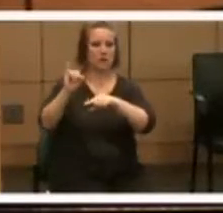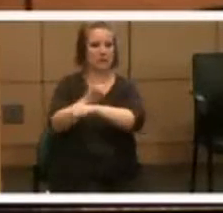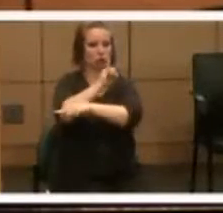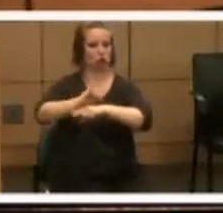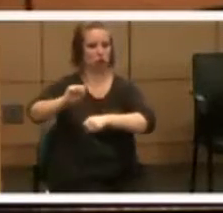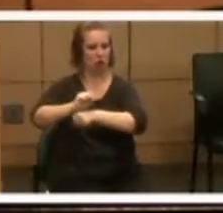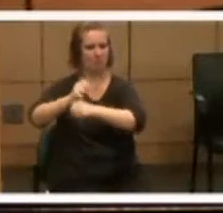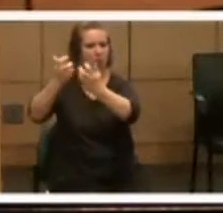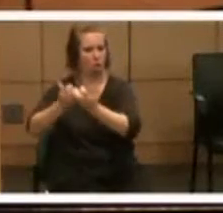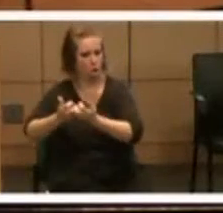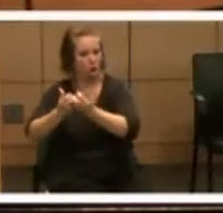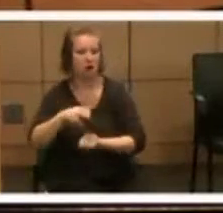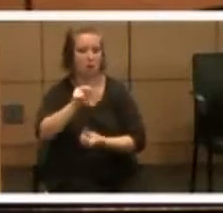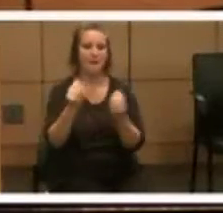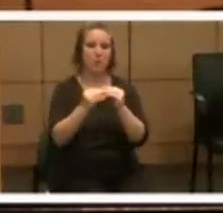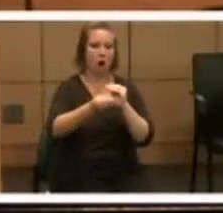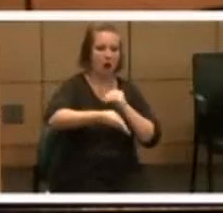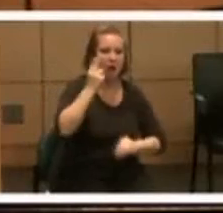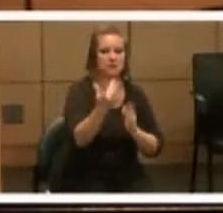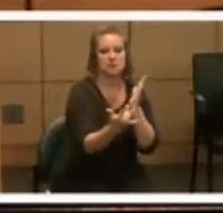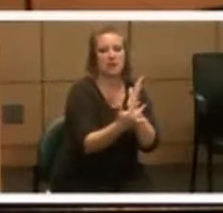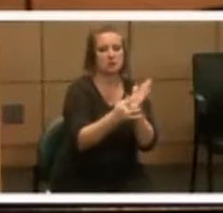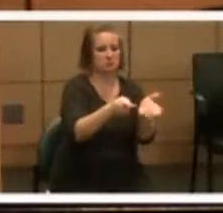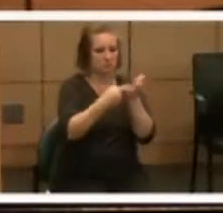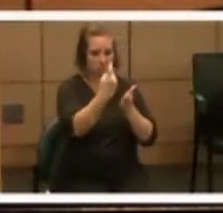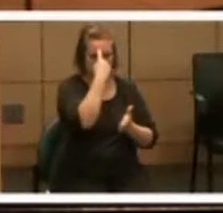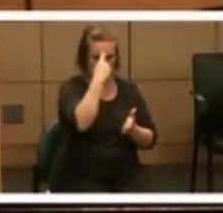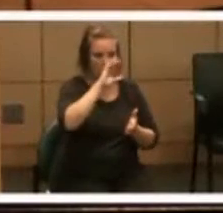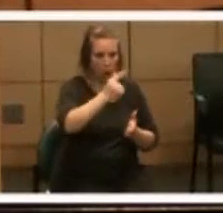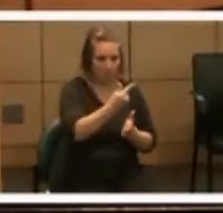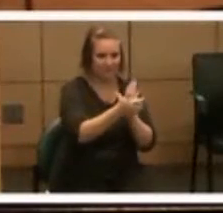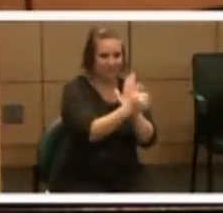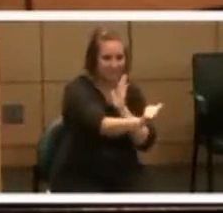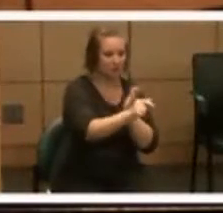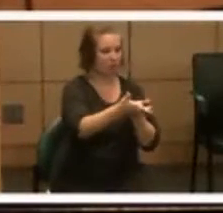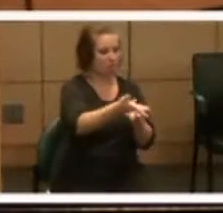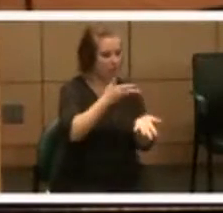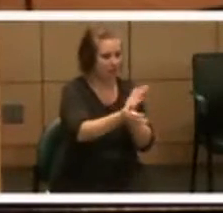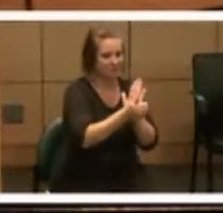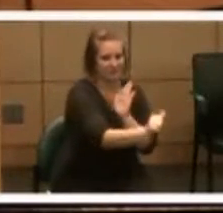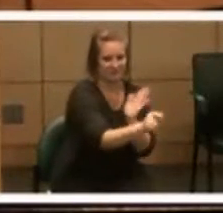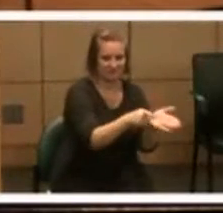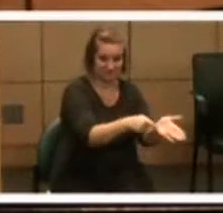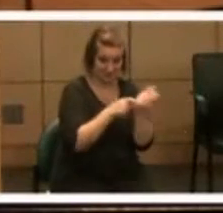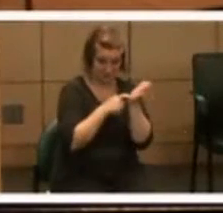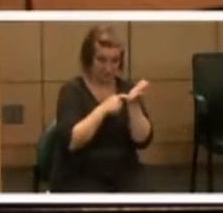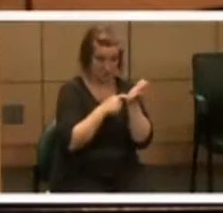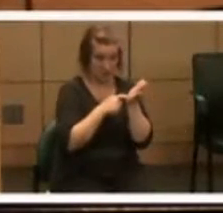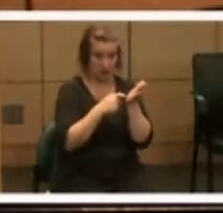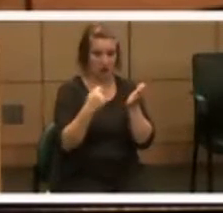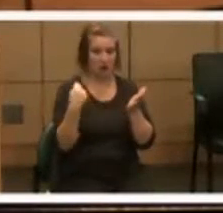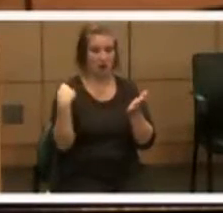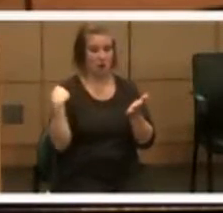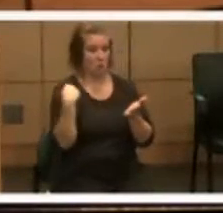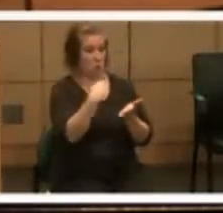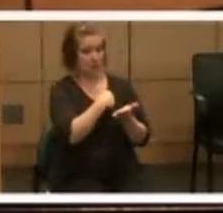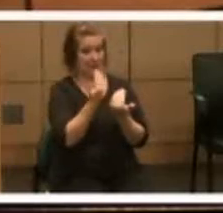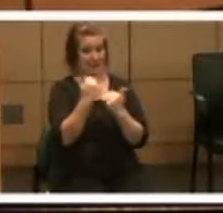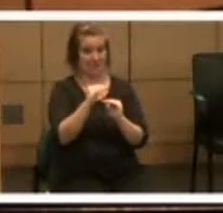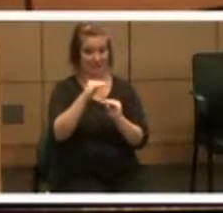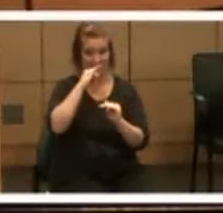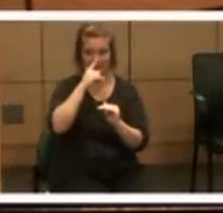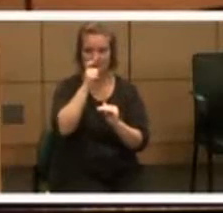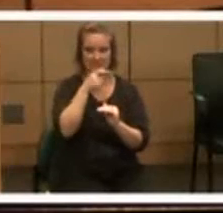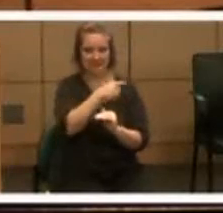more high tech. They require cognitive skills, interpersonal skills. Are we hampering our kids just because